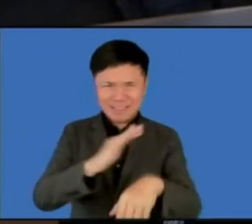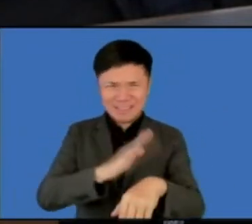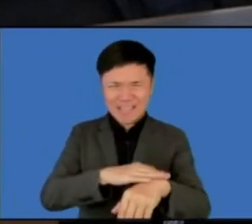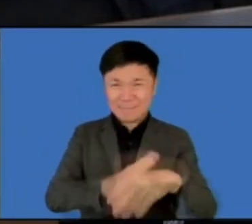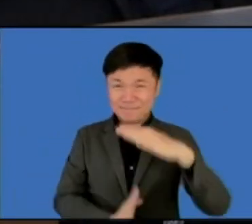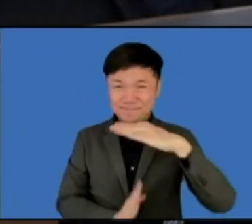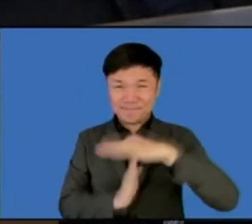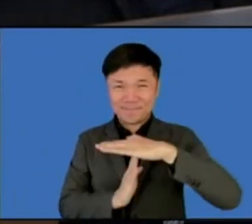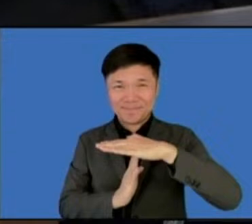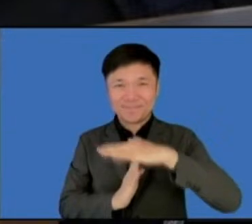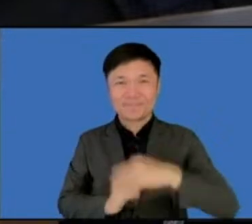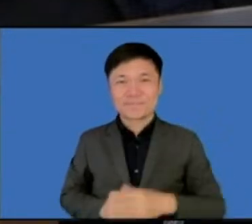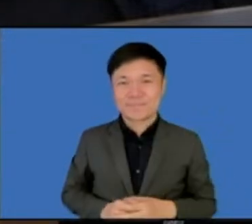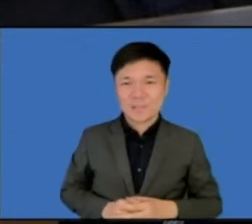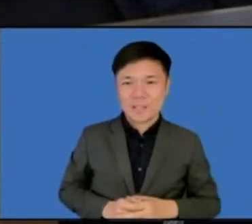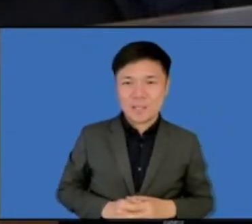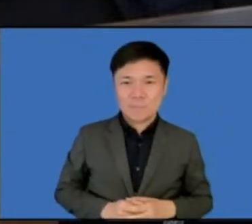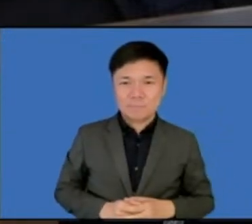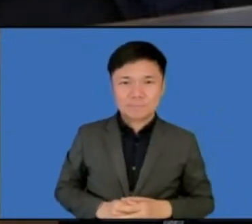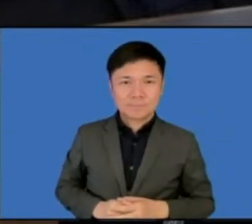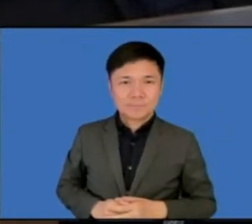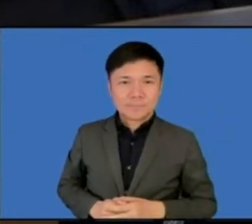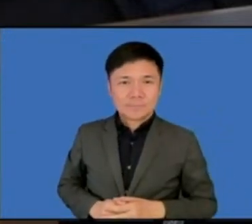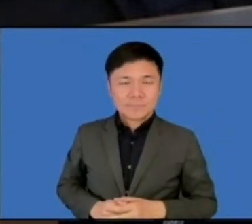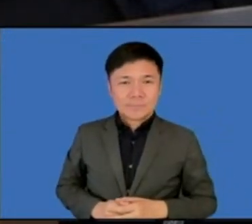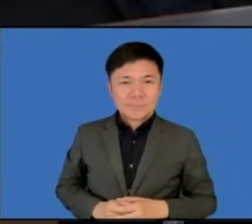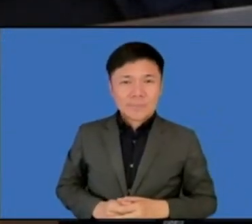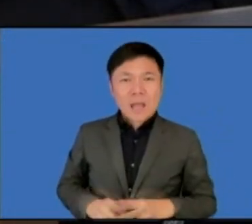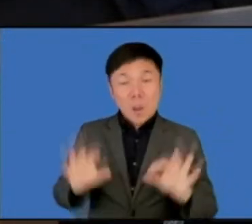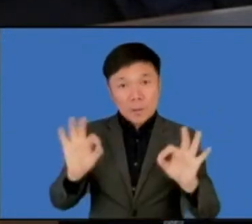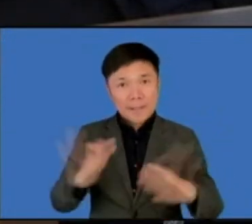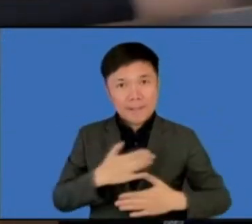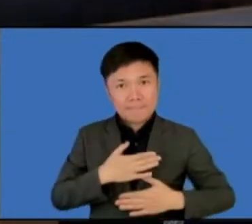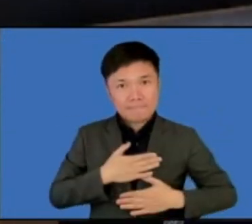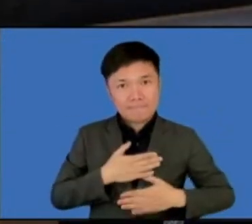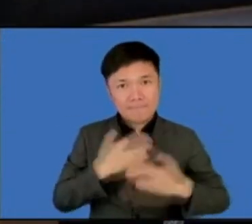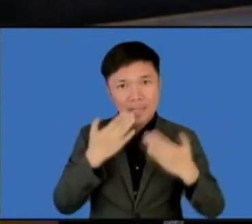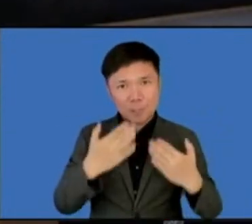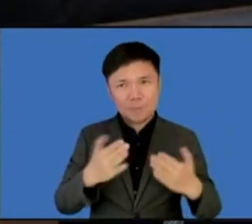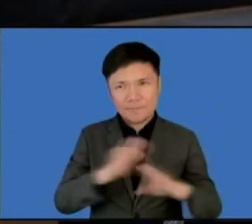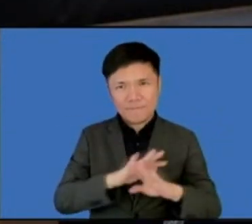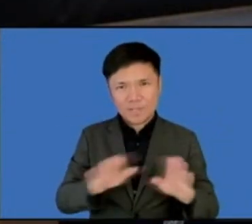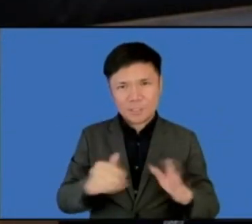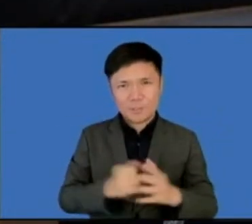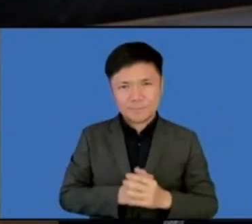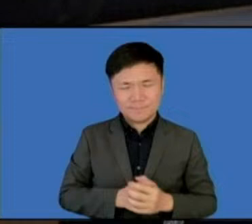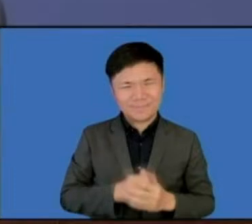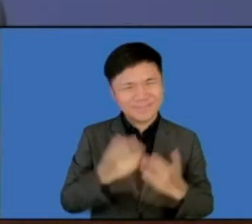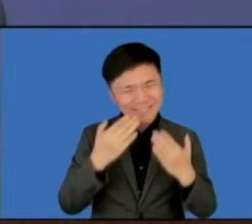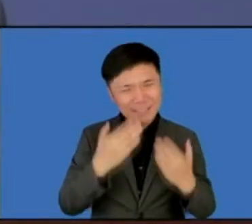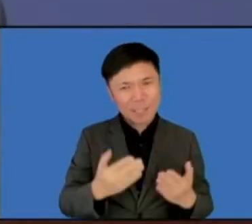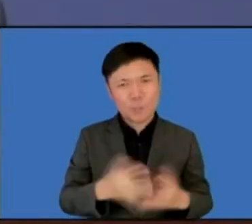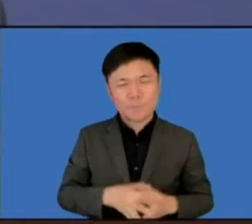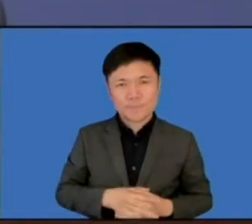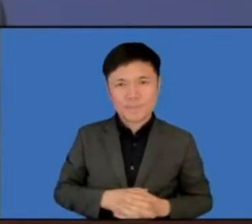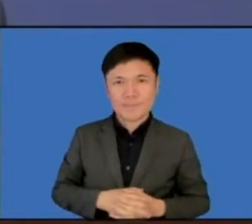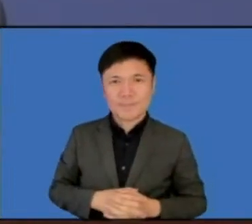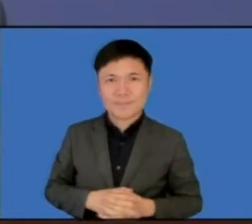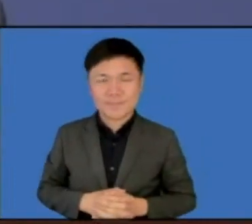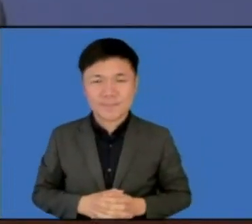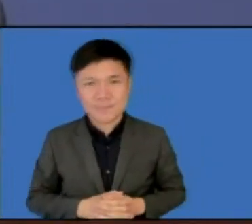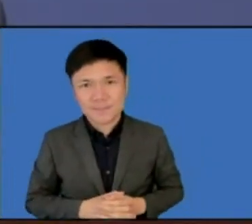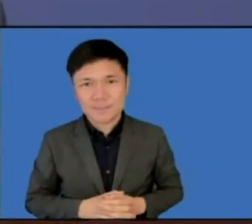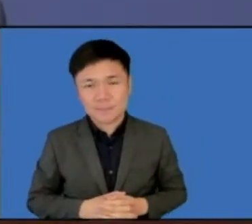Okay. Thank you so much, and I apologize for the time. Thank you. And thank you, speakers. And now I invite